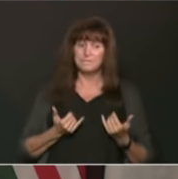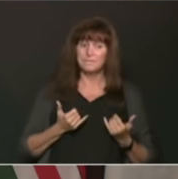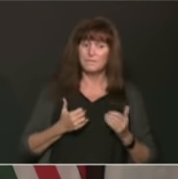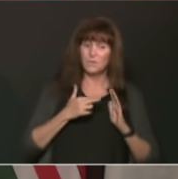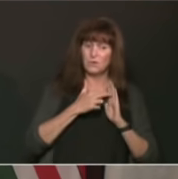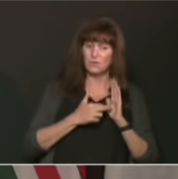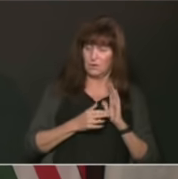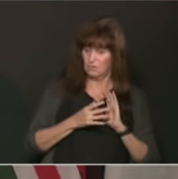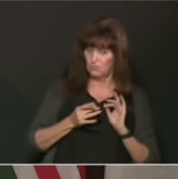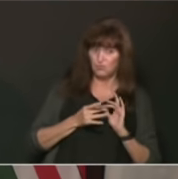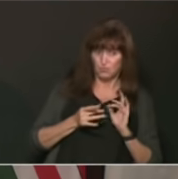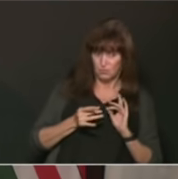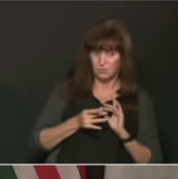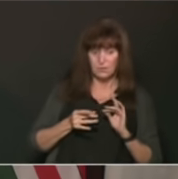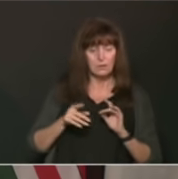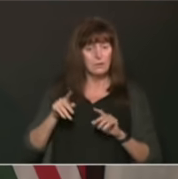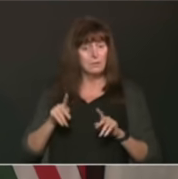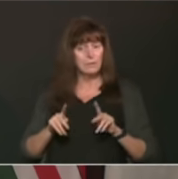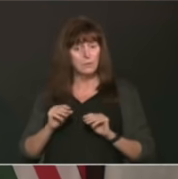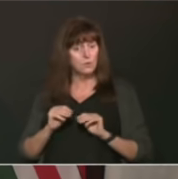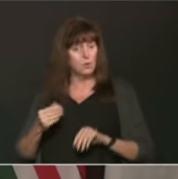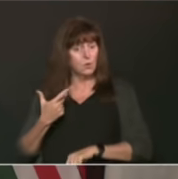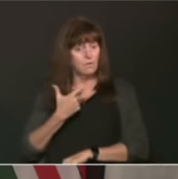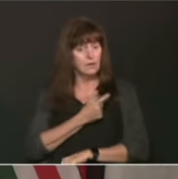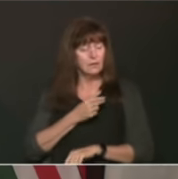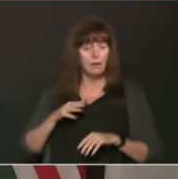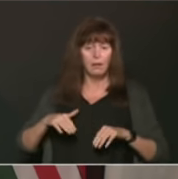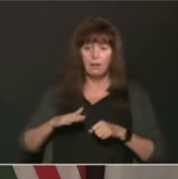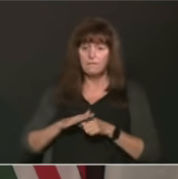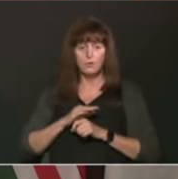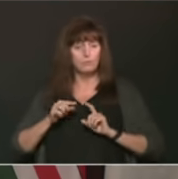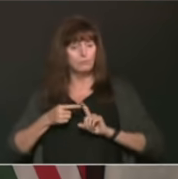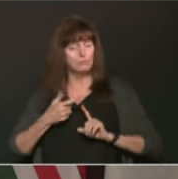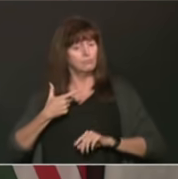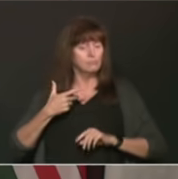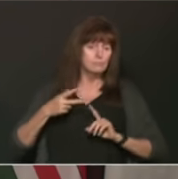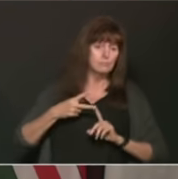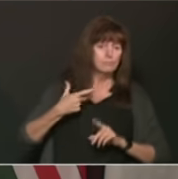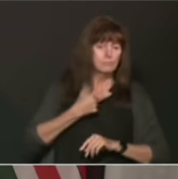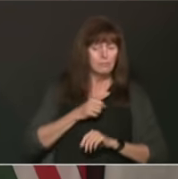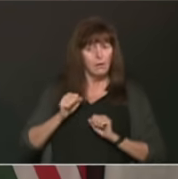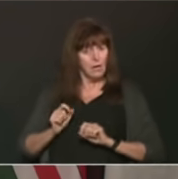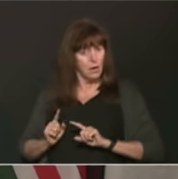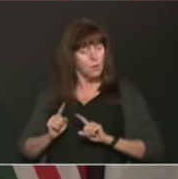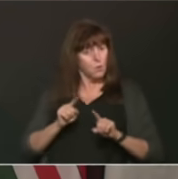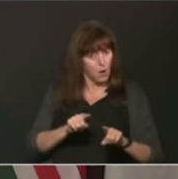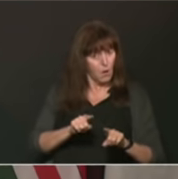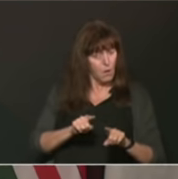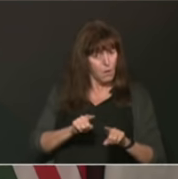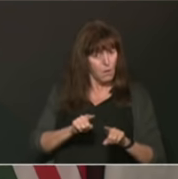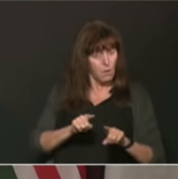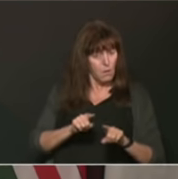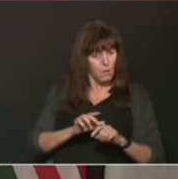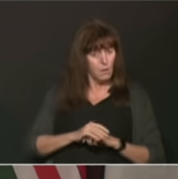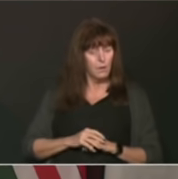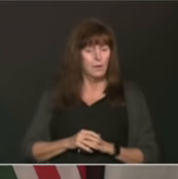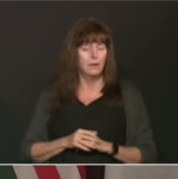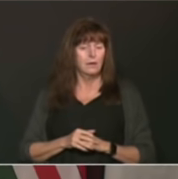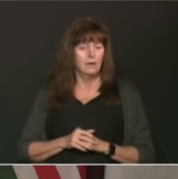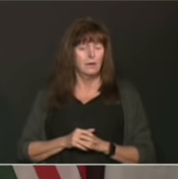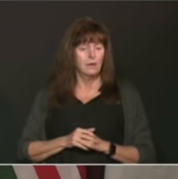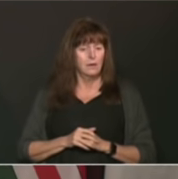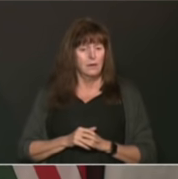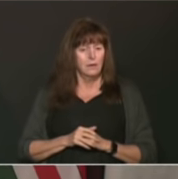individuals who are not fully vaccinated attending a wedding reception in a meeting or event space can provide proof